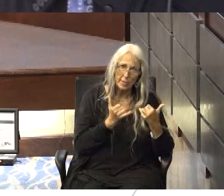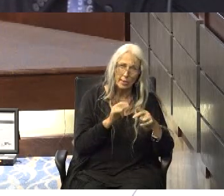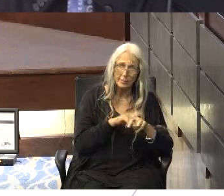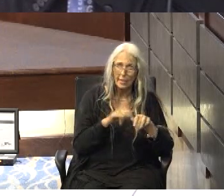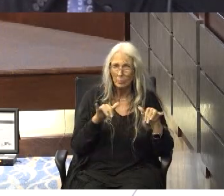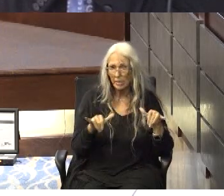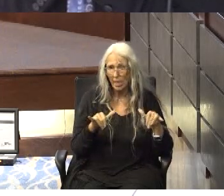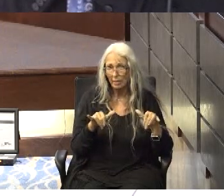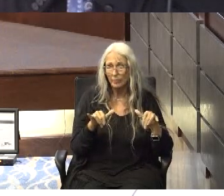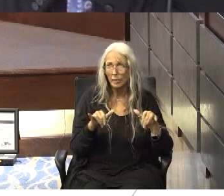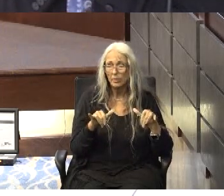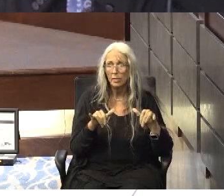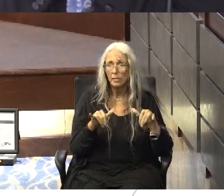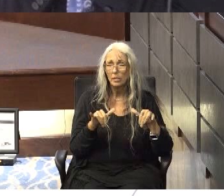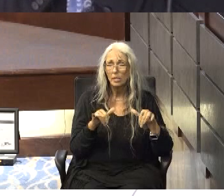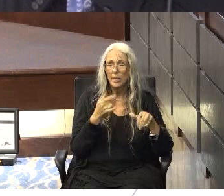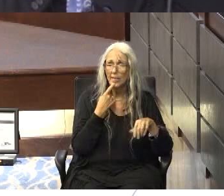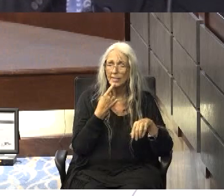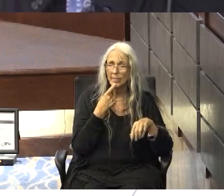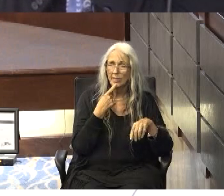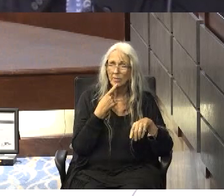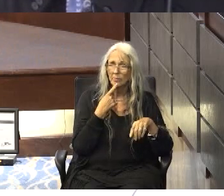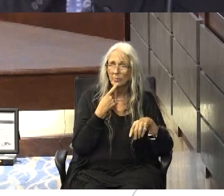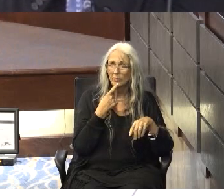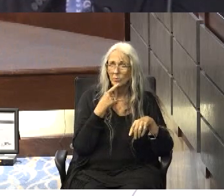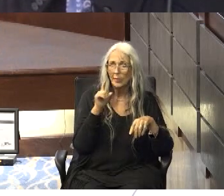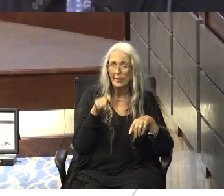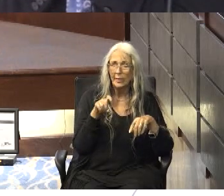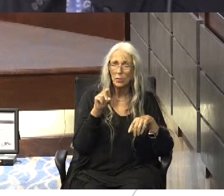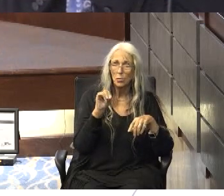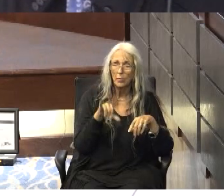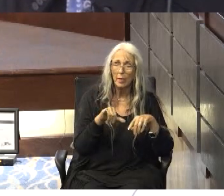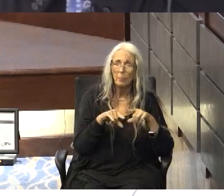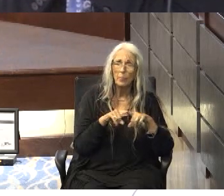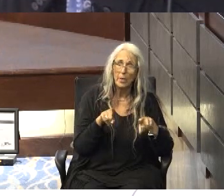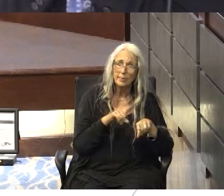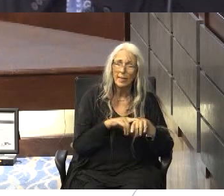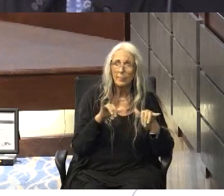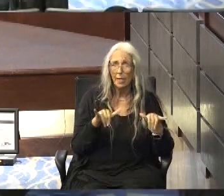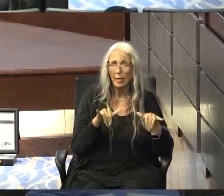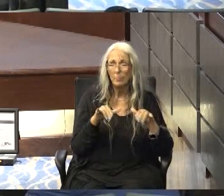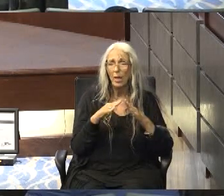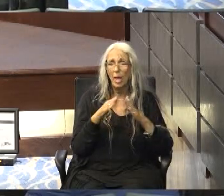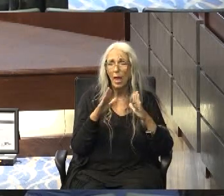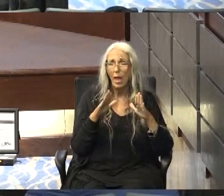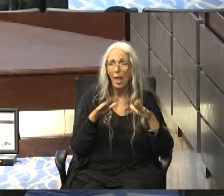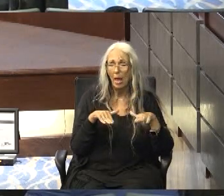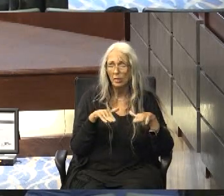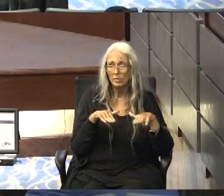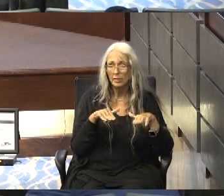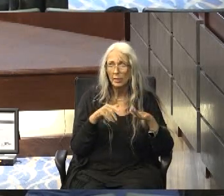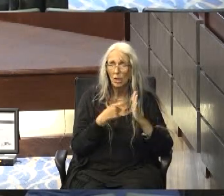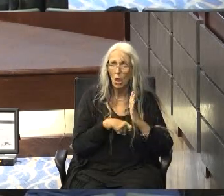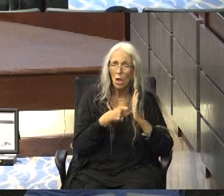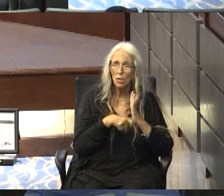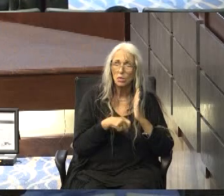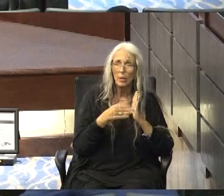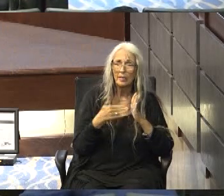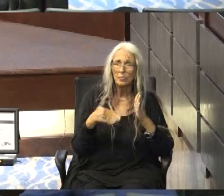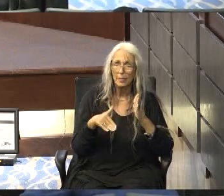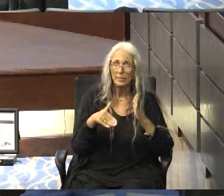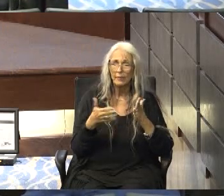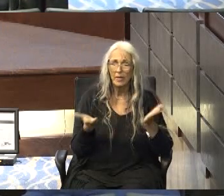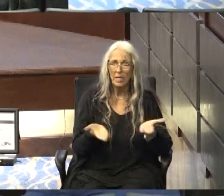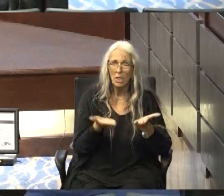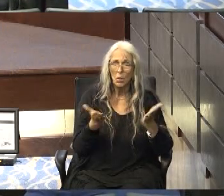time, as I mentioned, we need to do this, and at the same time, housing costs are expensive in our